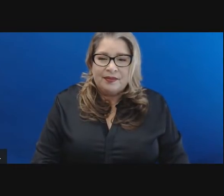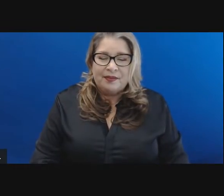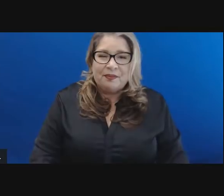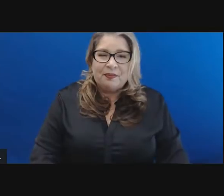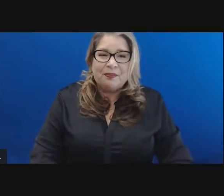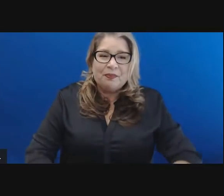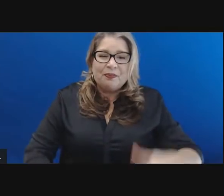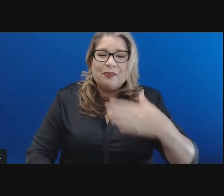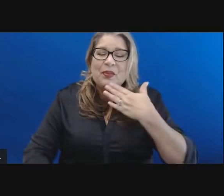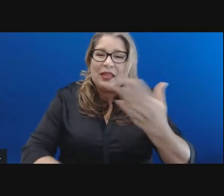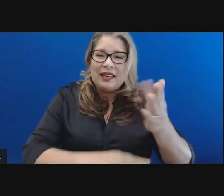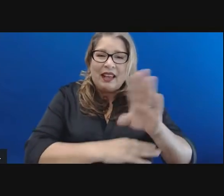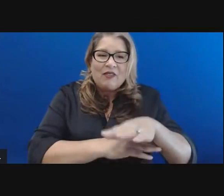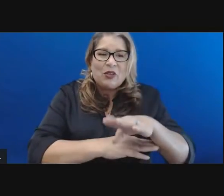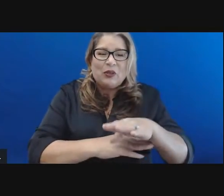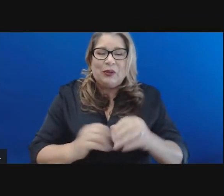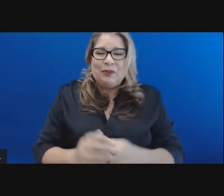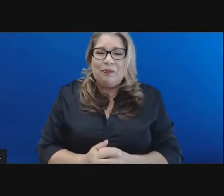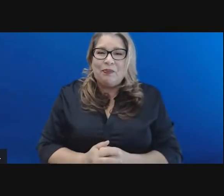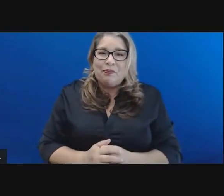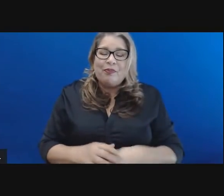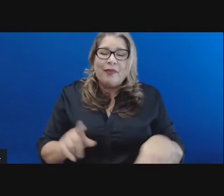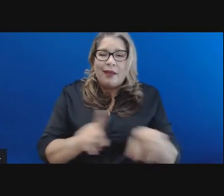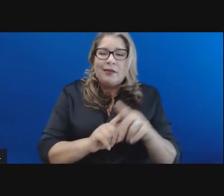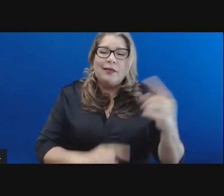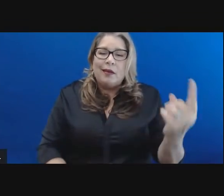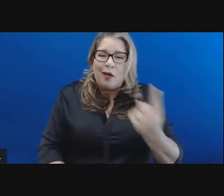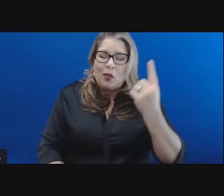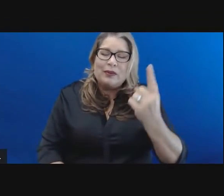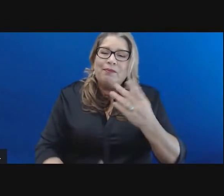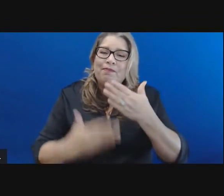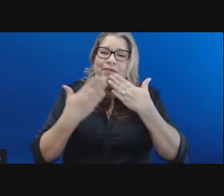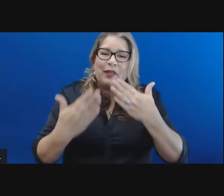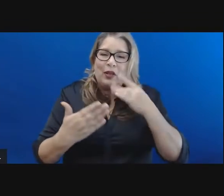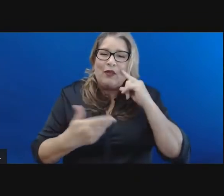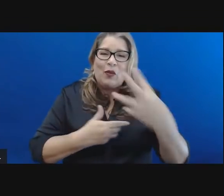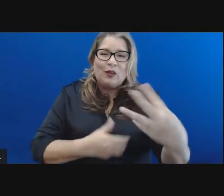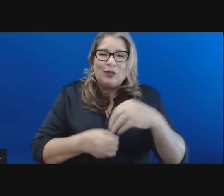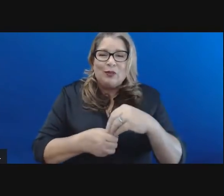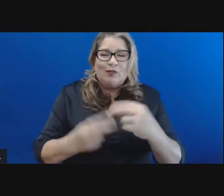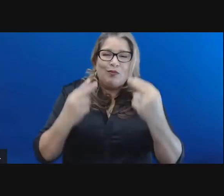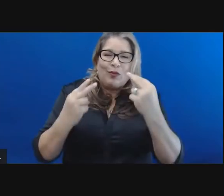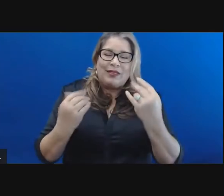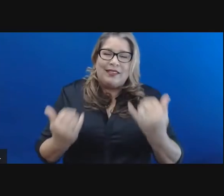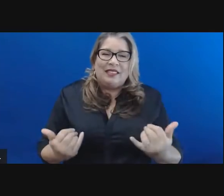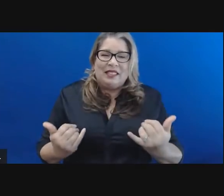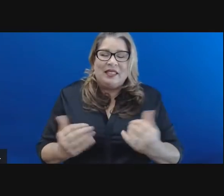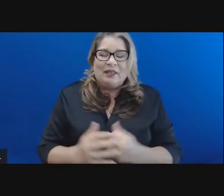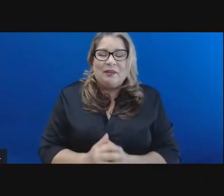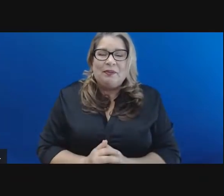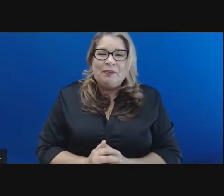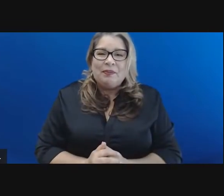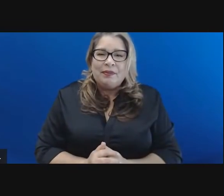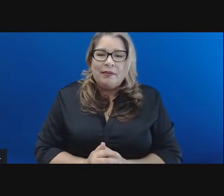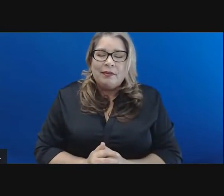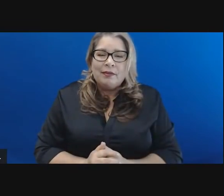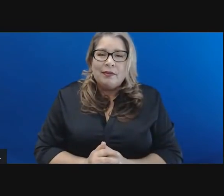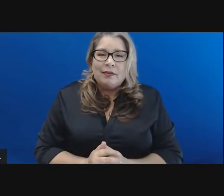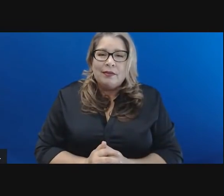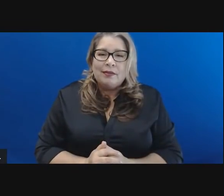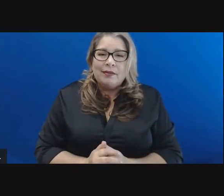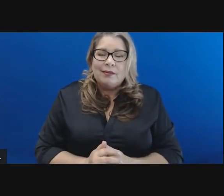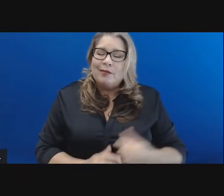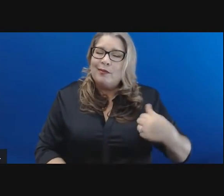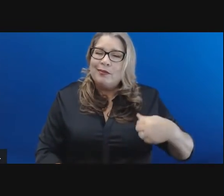Good afternoon. As always, thank you for joining us today. We appreciate your